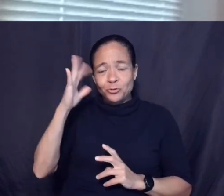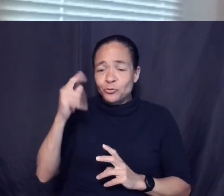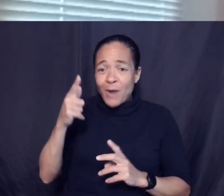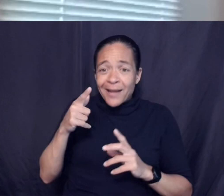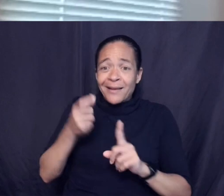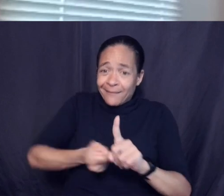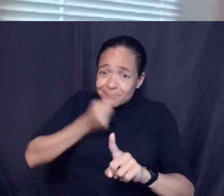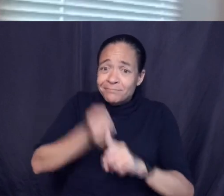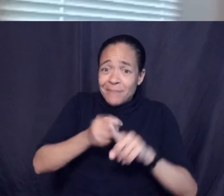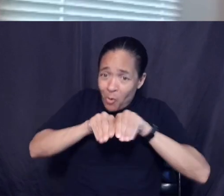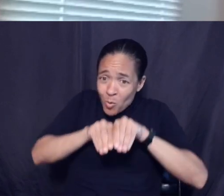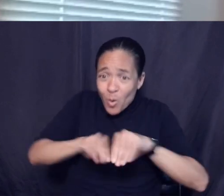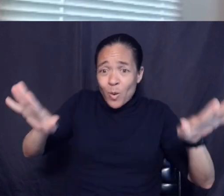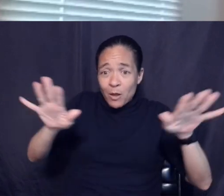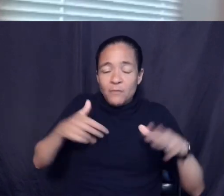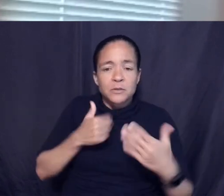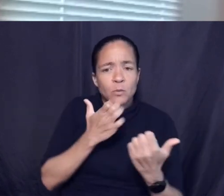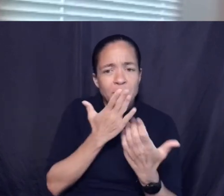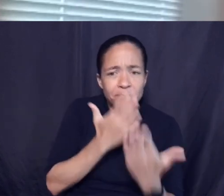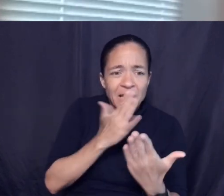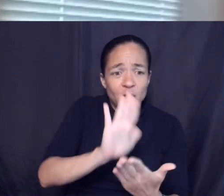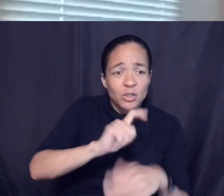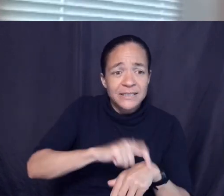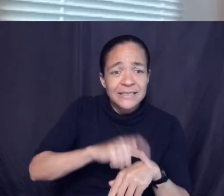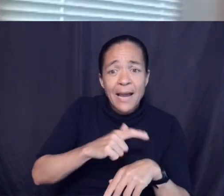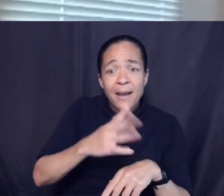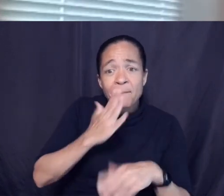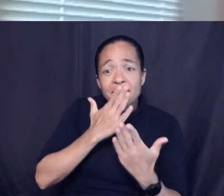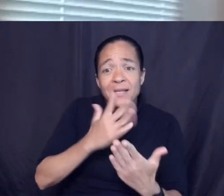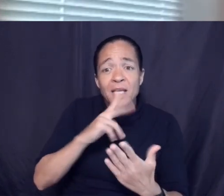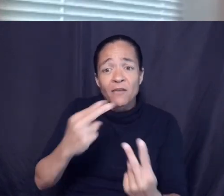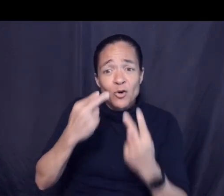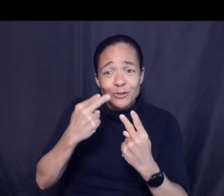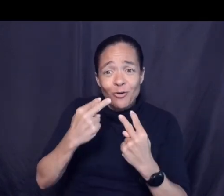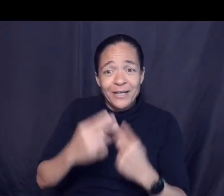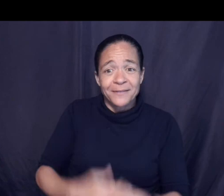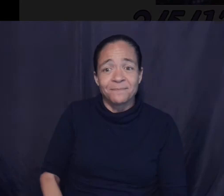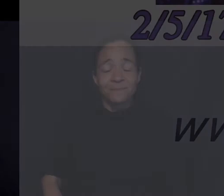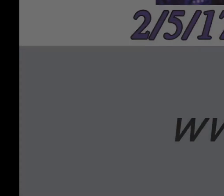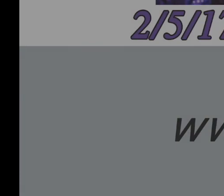is a problem everywhere. And so we thank you so much for your time, and thank you for joining us.